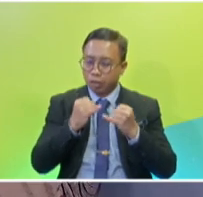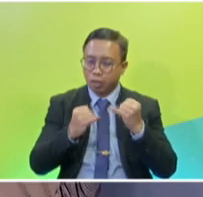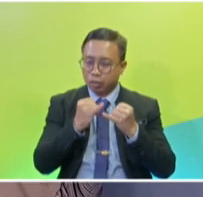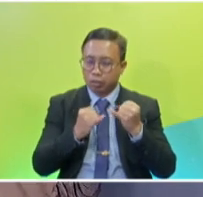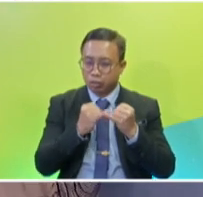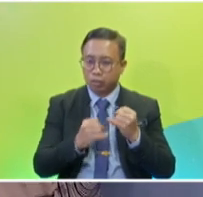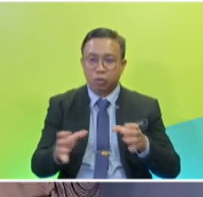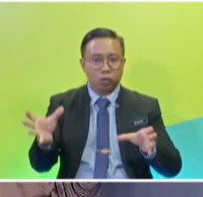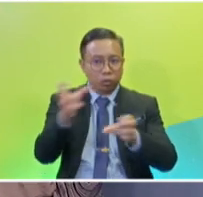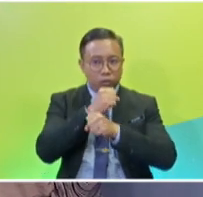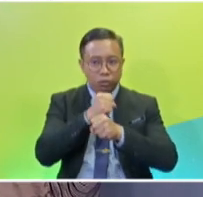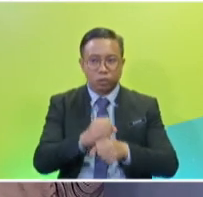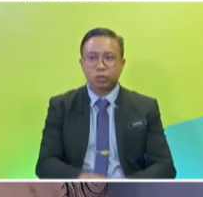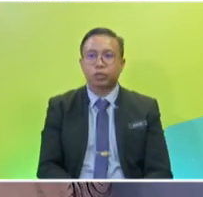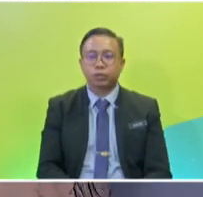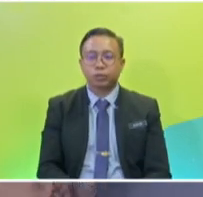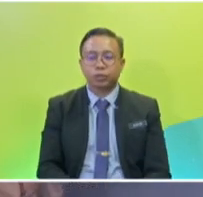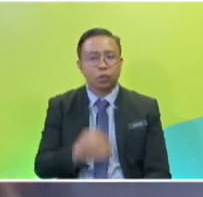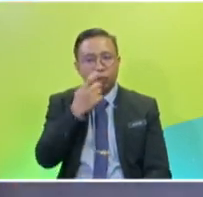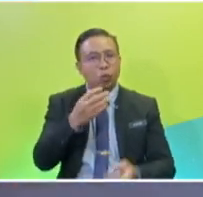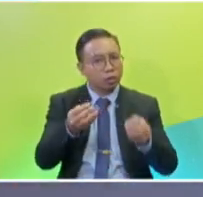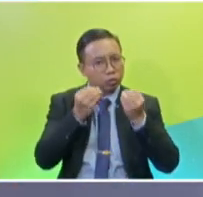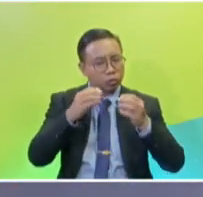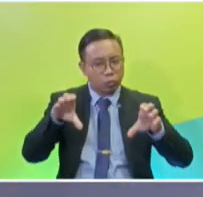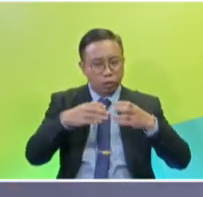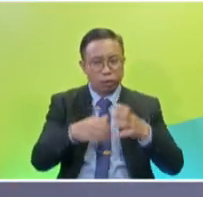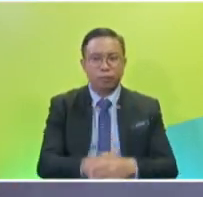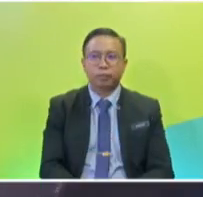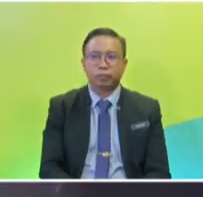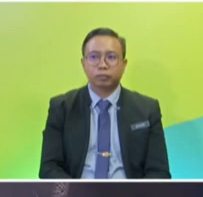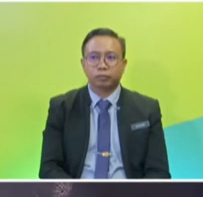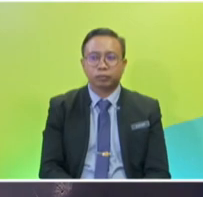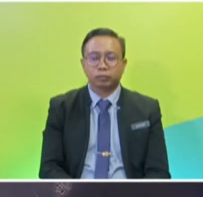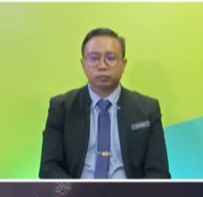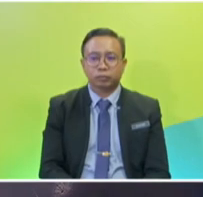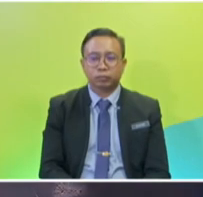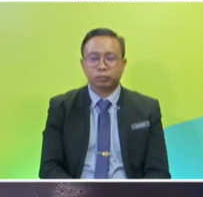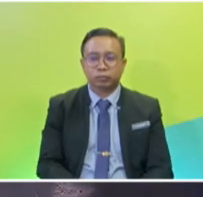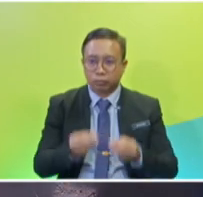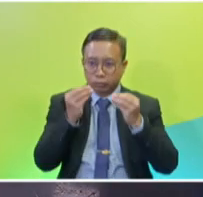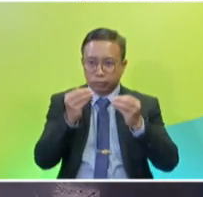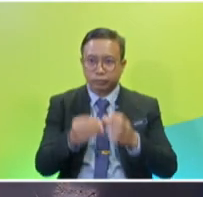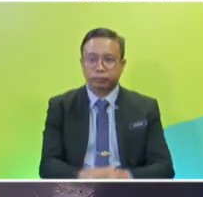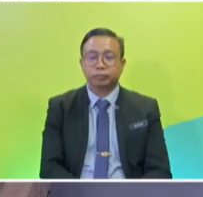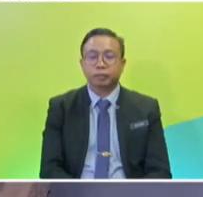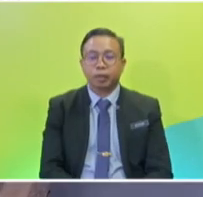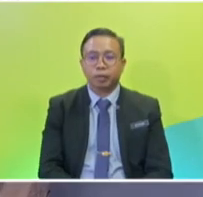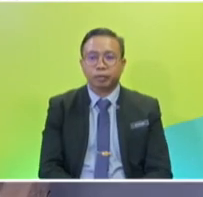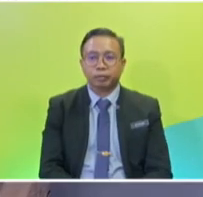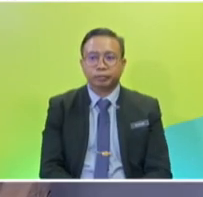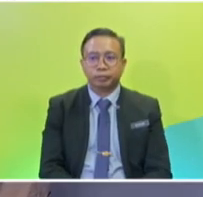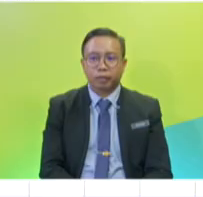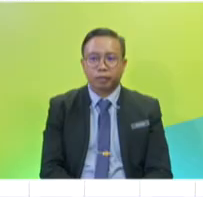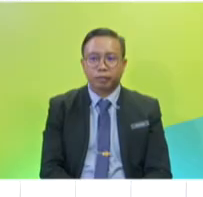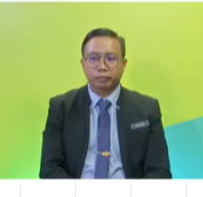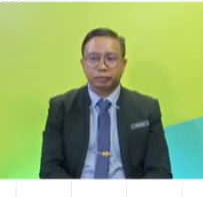the conclusion, Shafika. Yes, the Now, hard who wants part. To wrap up everything? Yes, very quickly for Give this it a shot. One. Come on, guys.